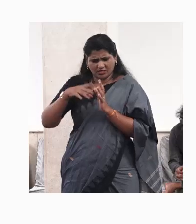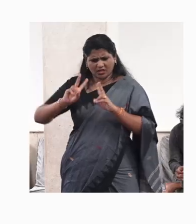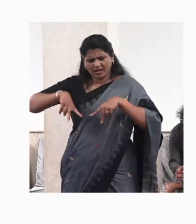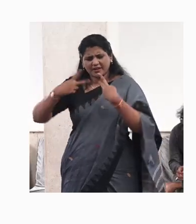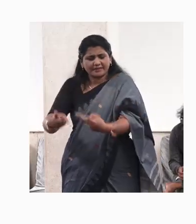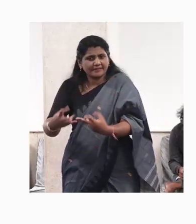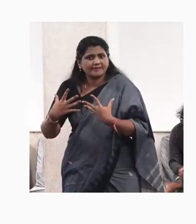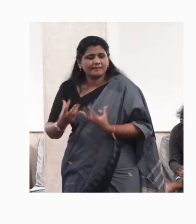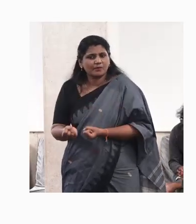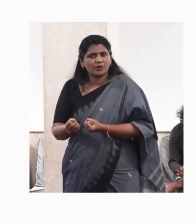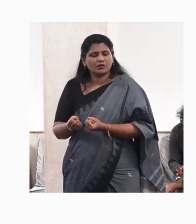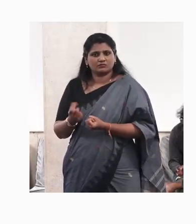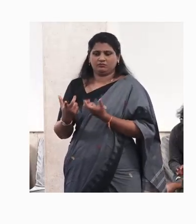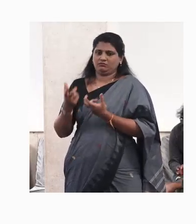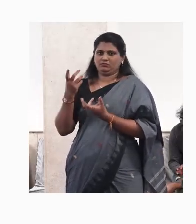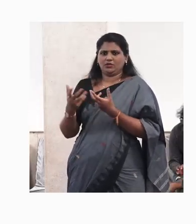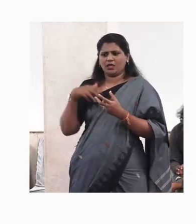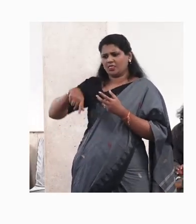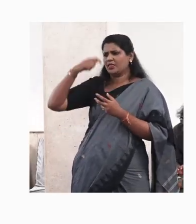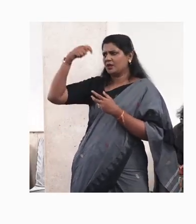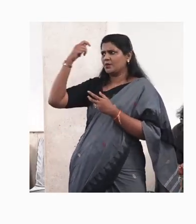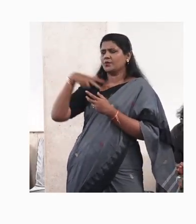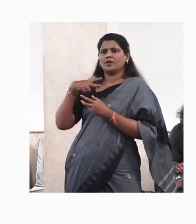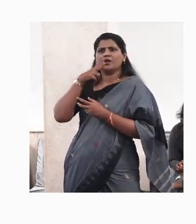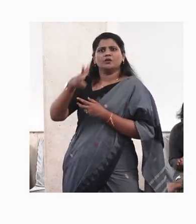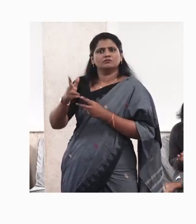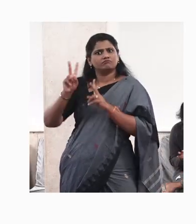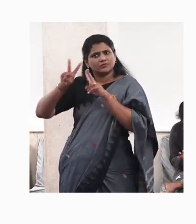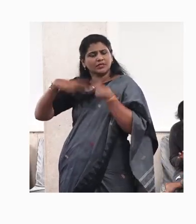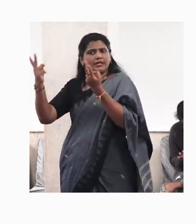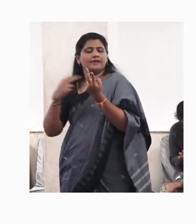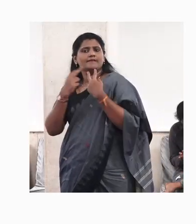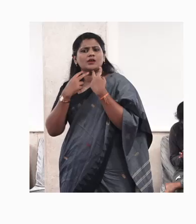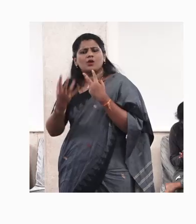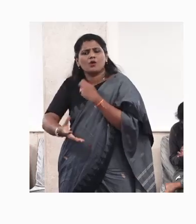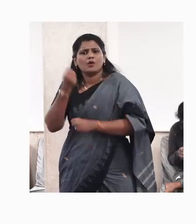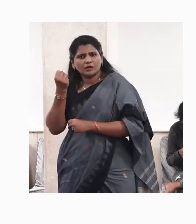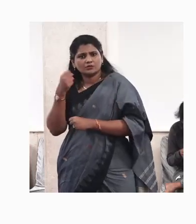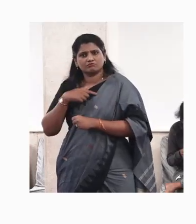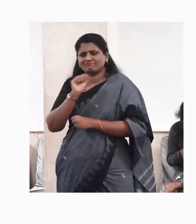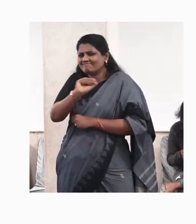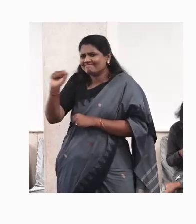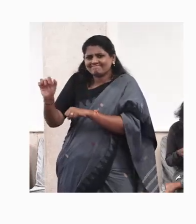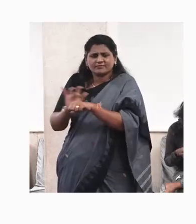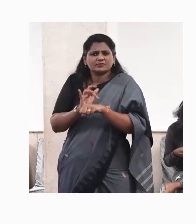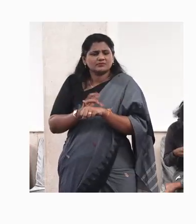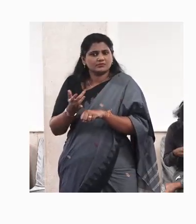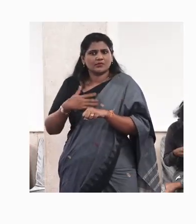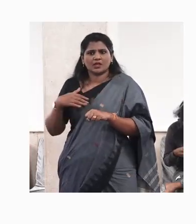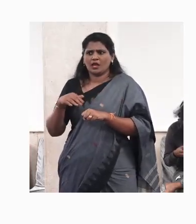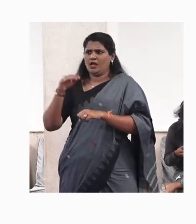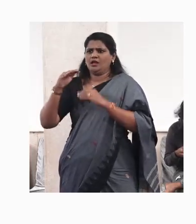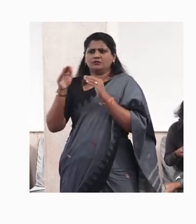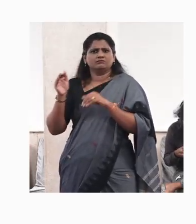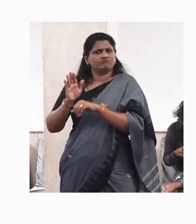reflection. And I think, like somebody in the video said, recognizing the different voices that you are experiencing and getting in touch with those